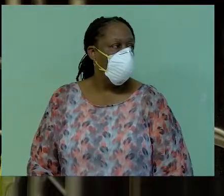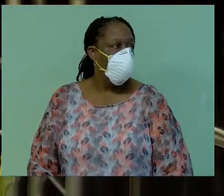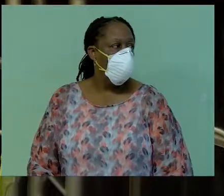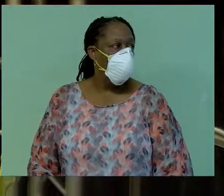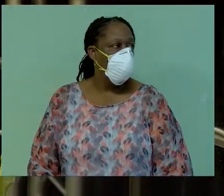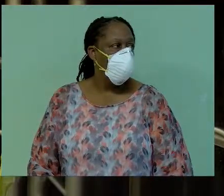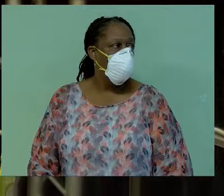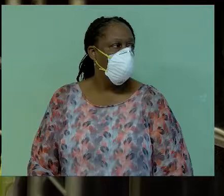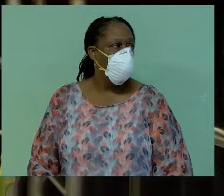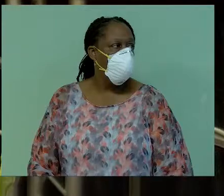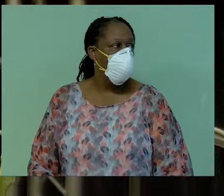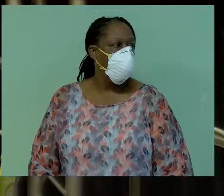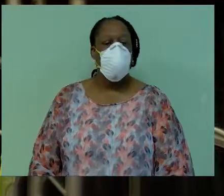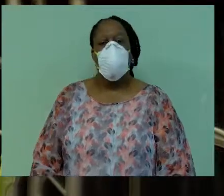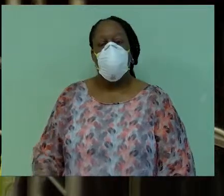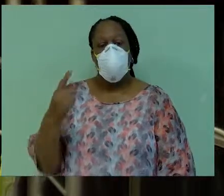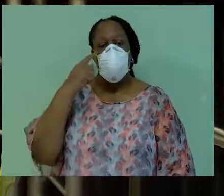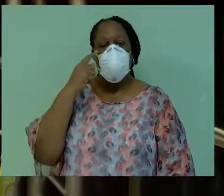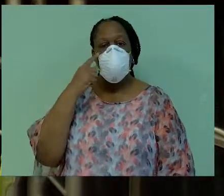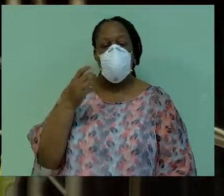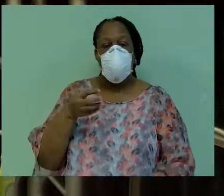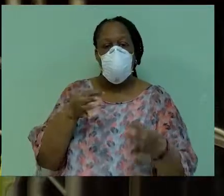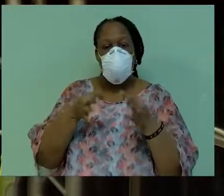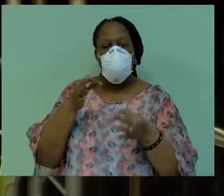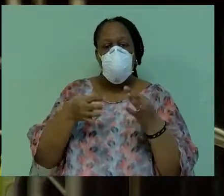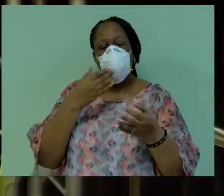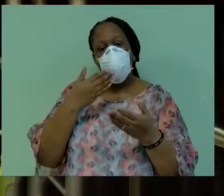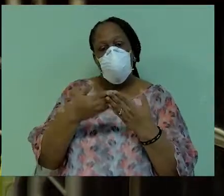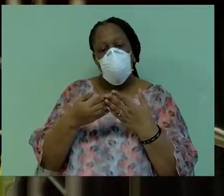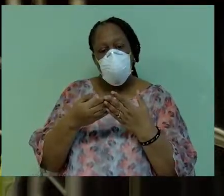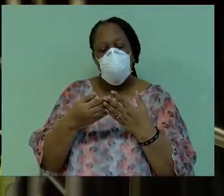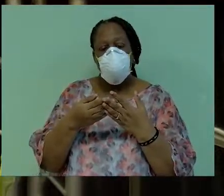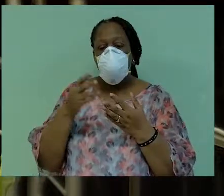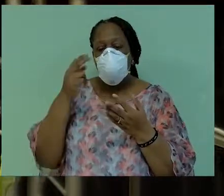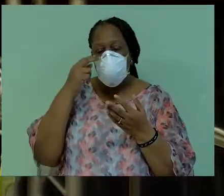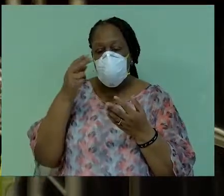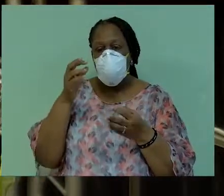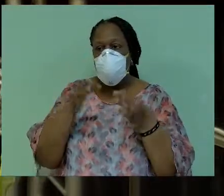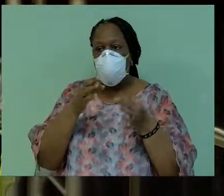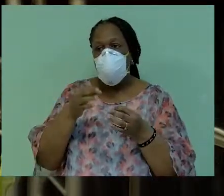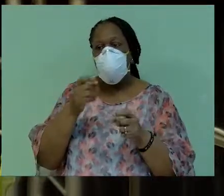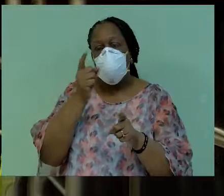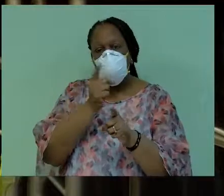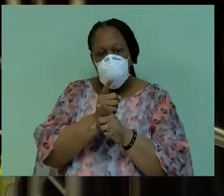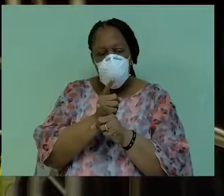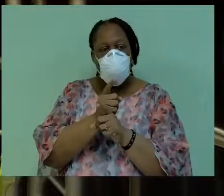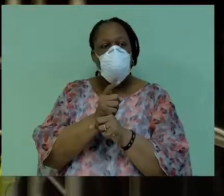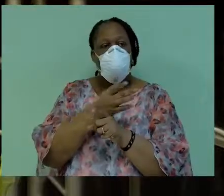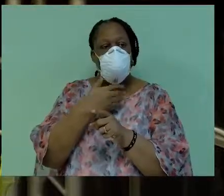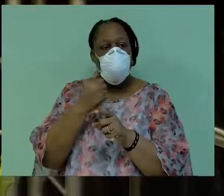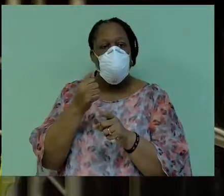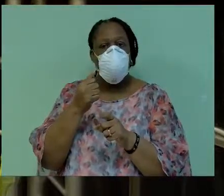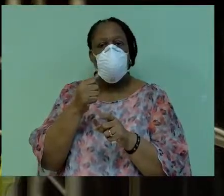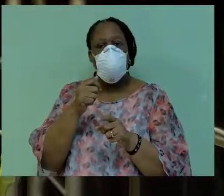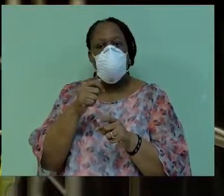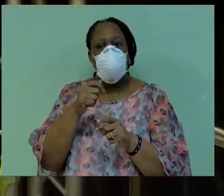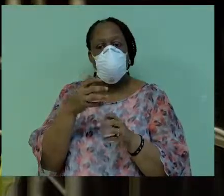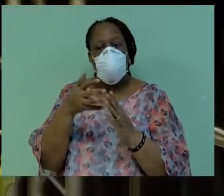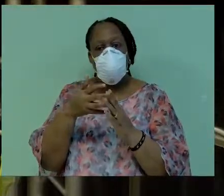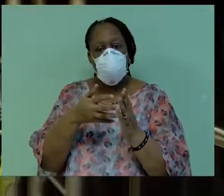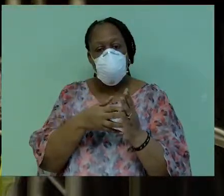done the basic calibration on all of them that we have seen. So we had the emission strengths set to